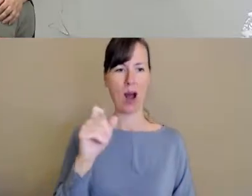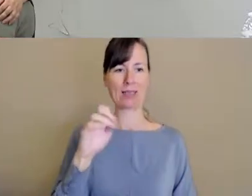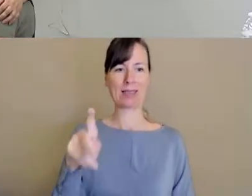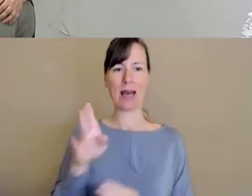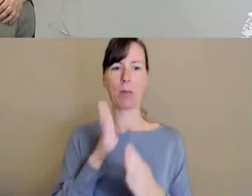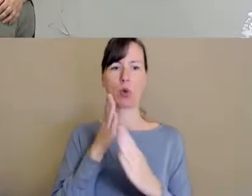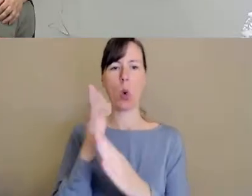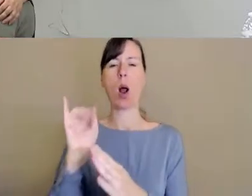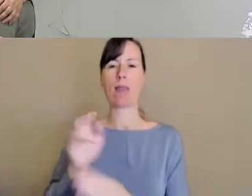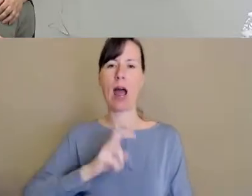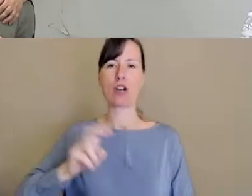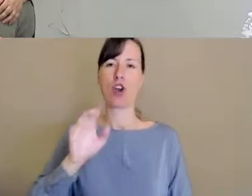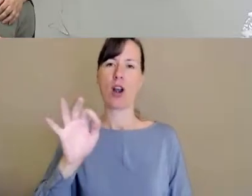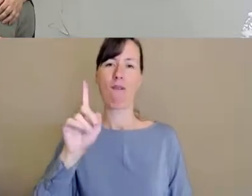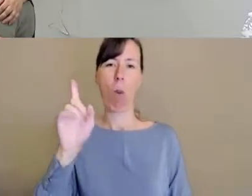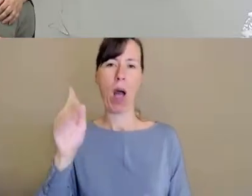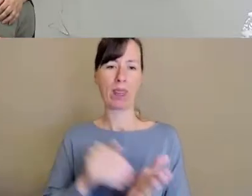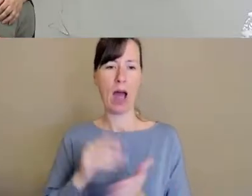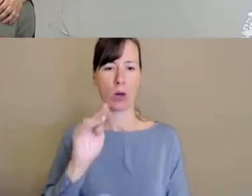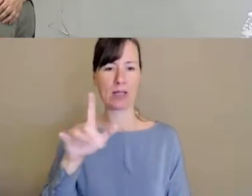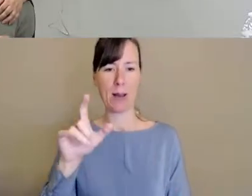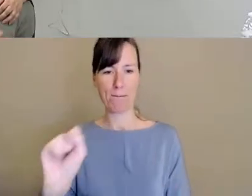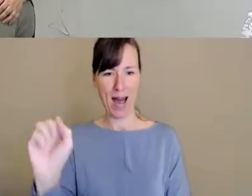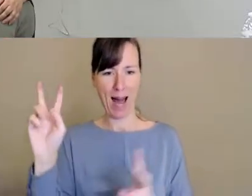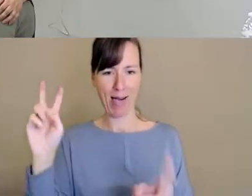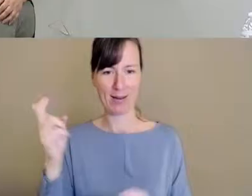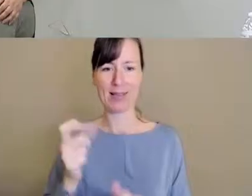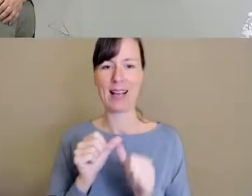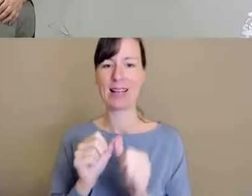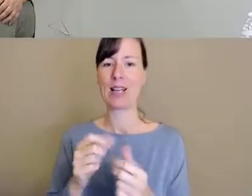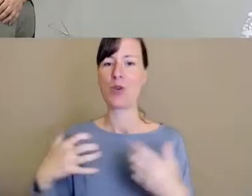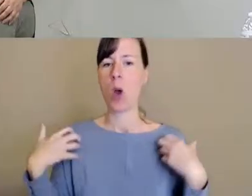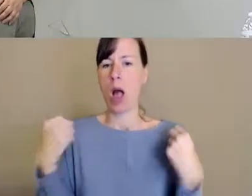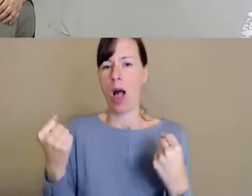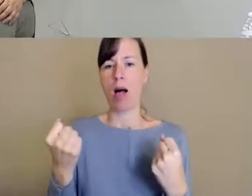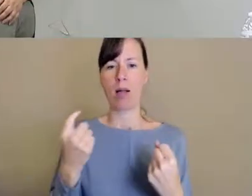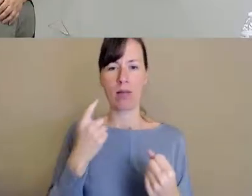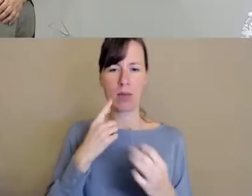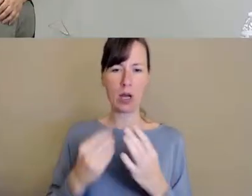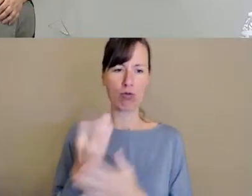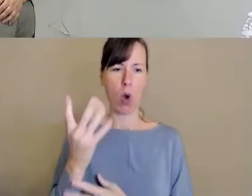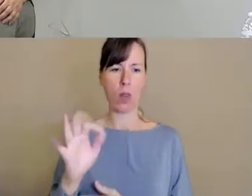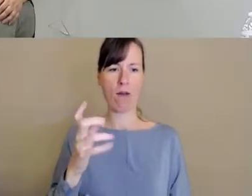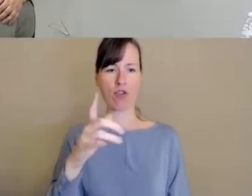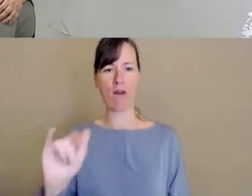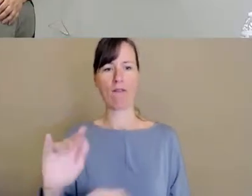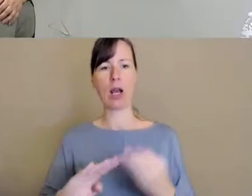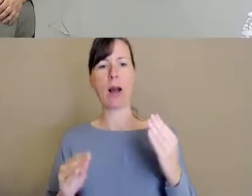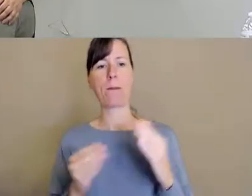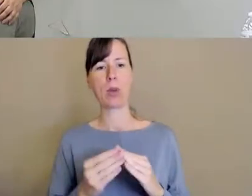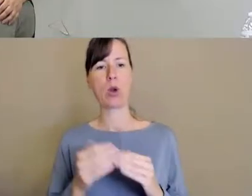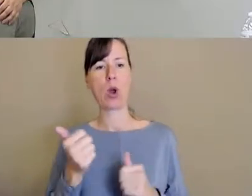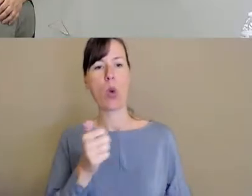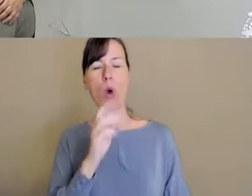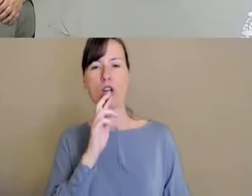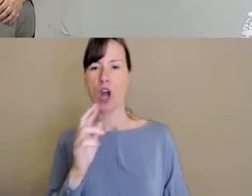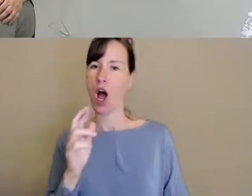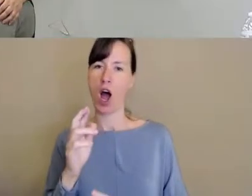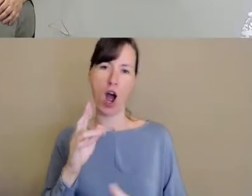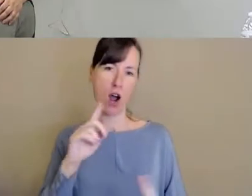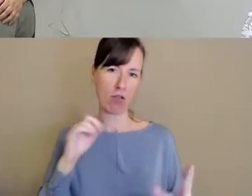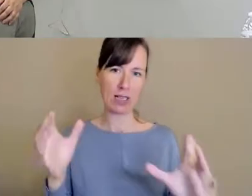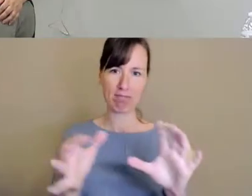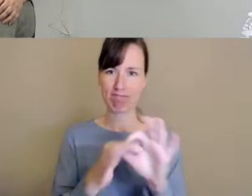environment. Before heading out to visit our woodland parks, you can brush up on their histories and even learn what plants you can expect to